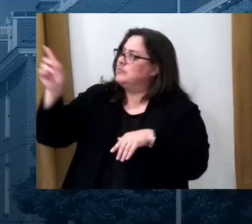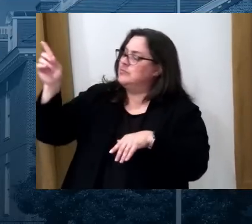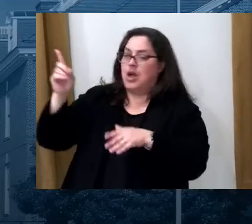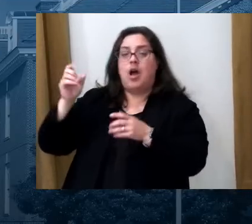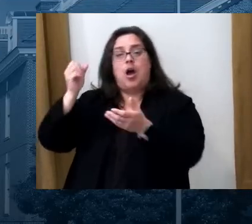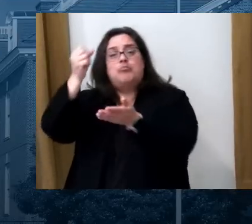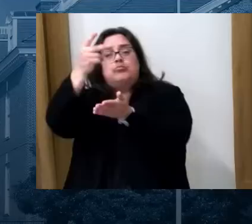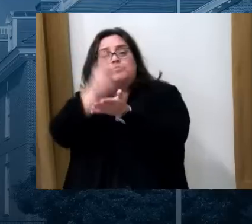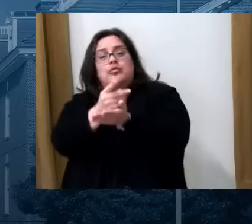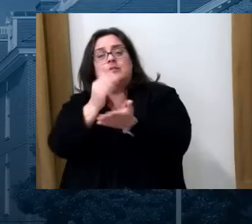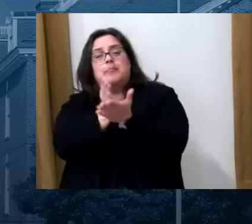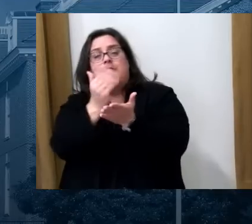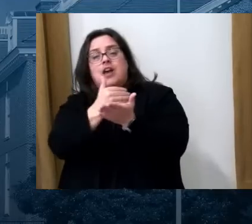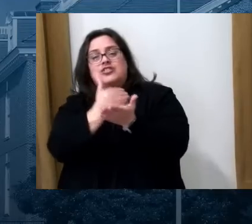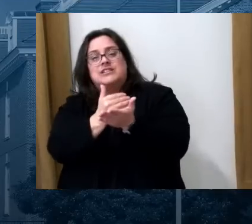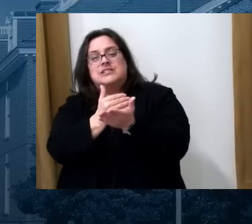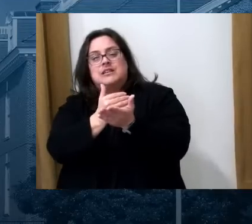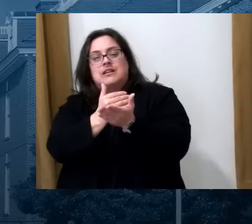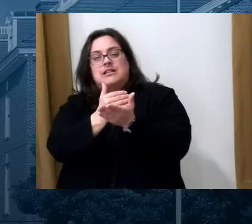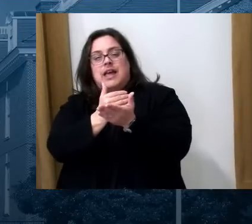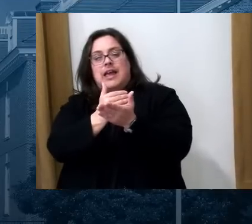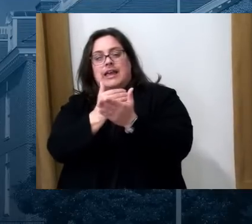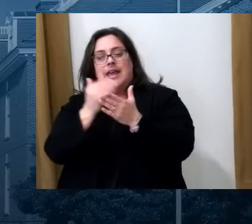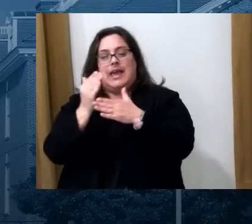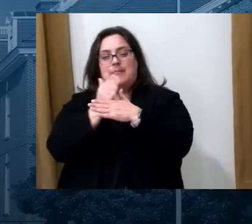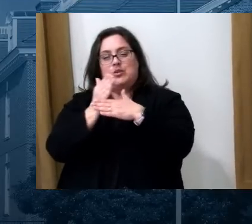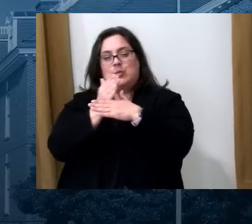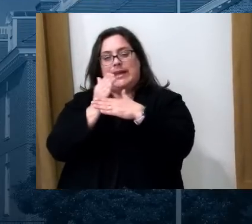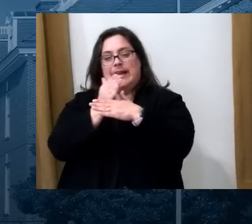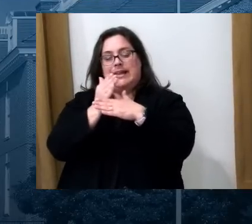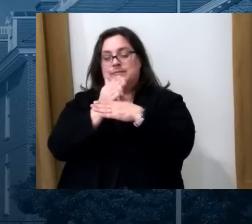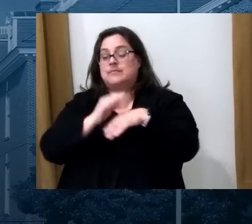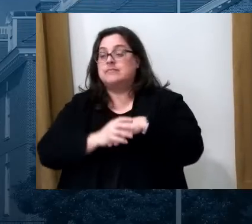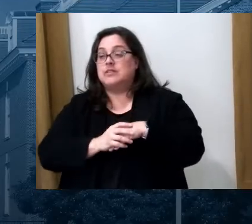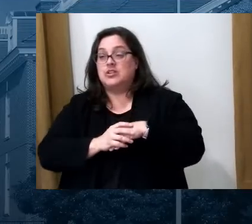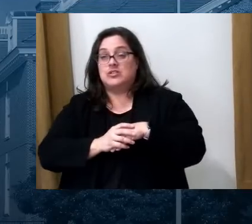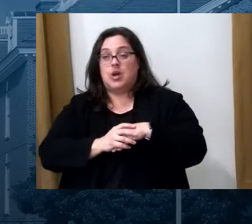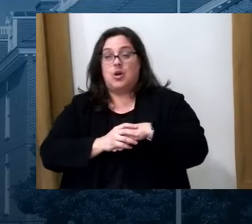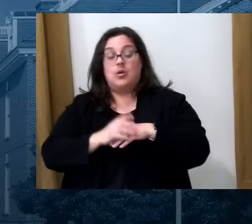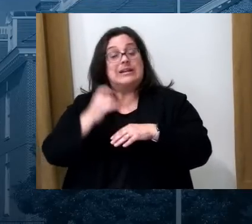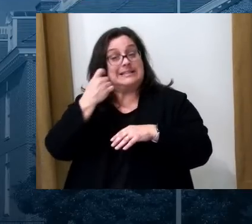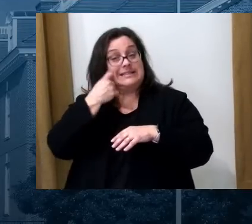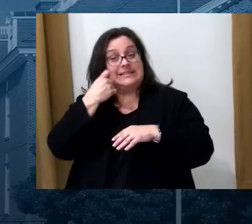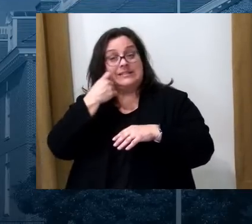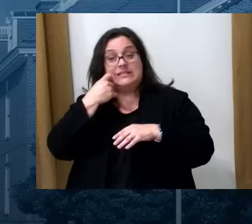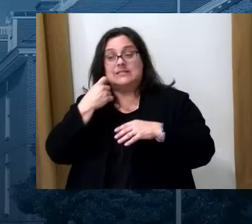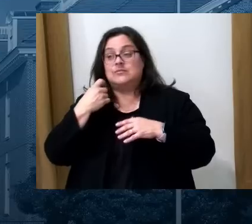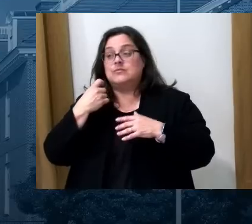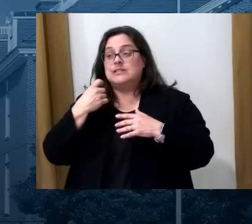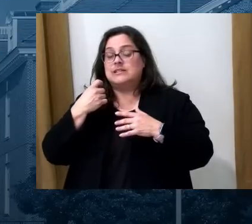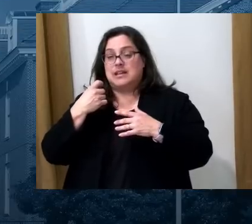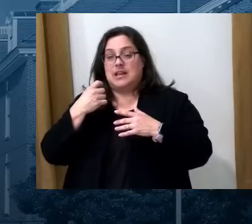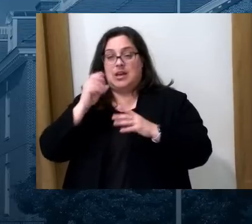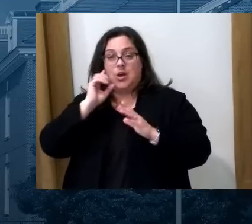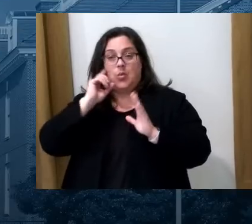approved a budget that was kind of in between, as you can see there. What we've experienced lately and the rebound